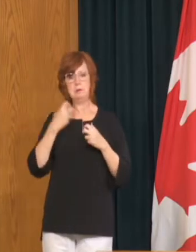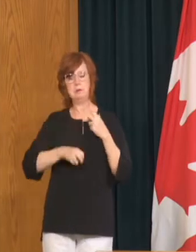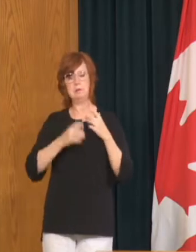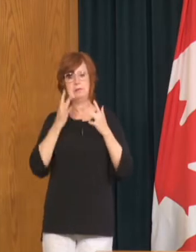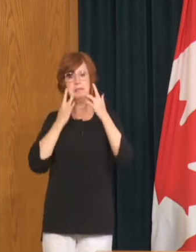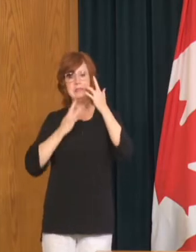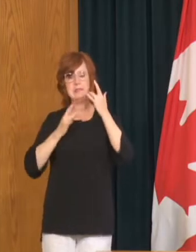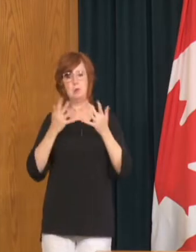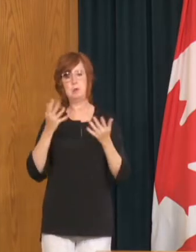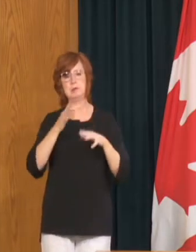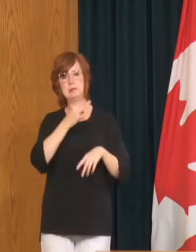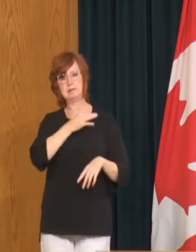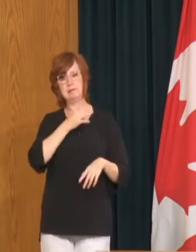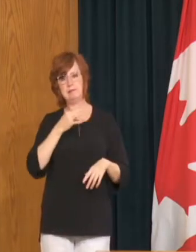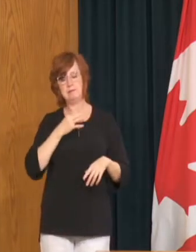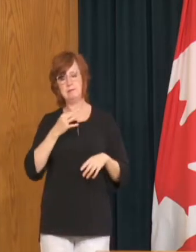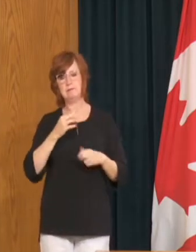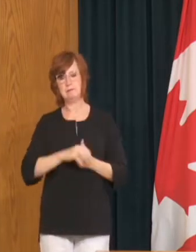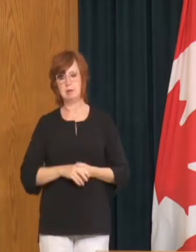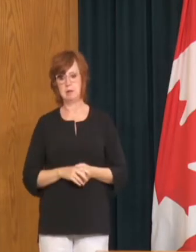loved ones again?